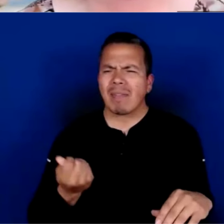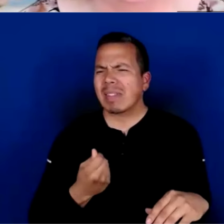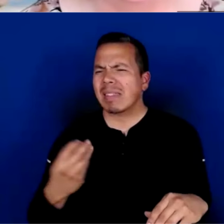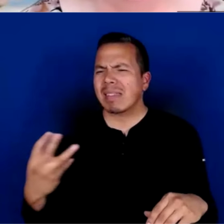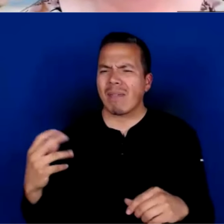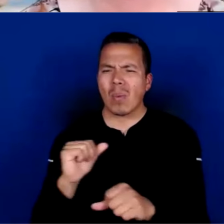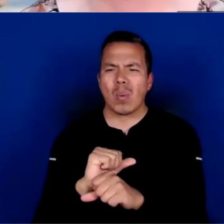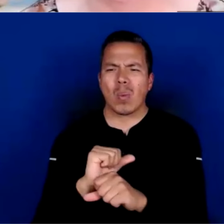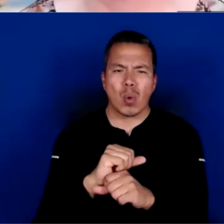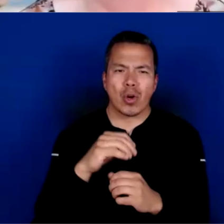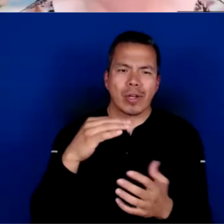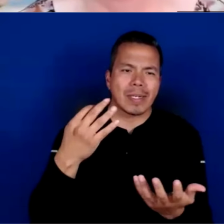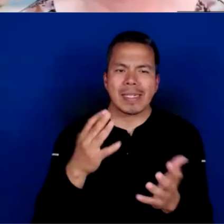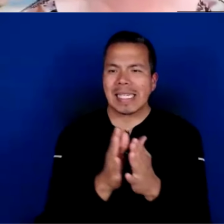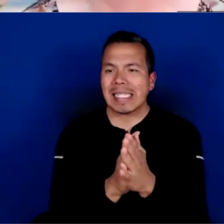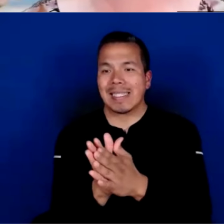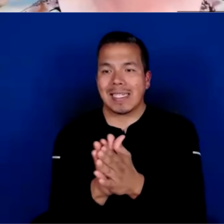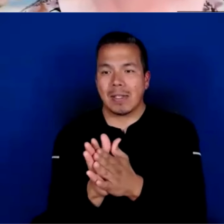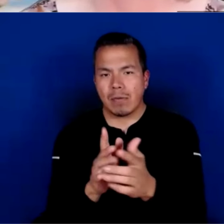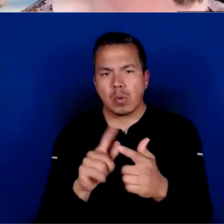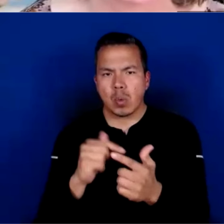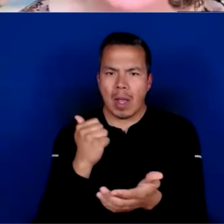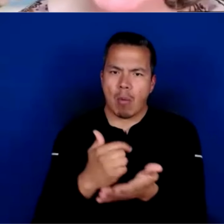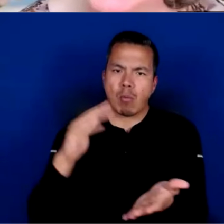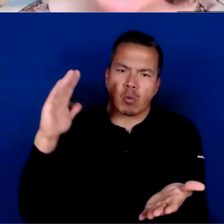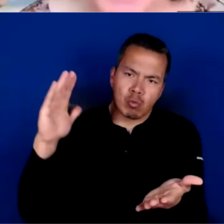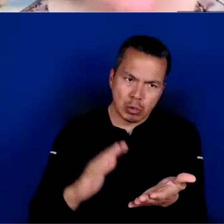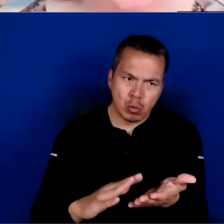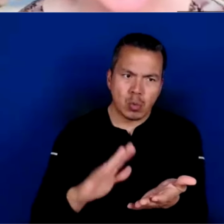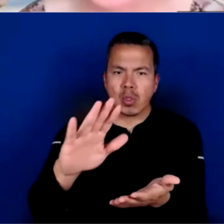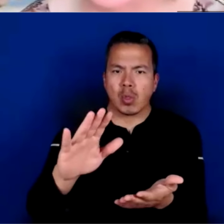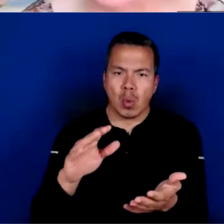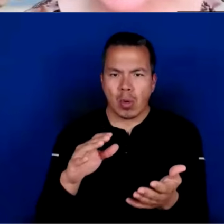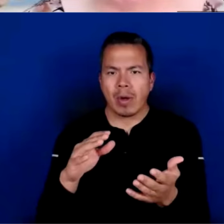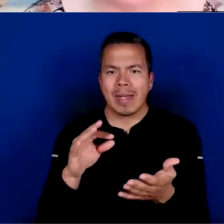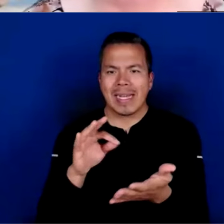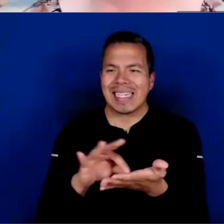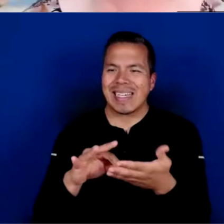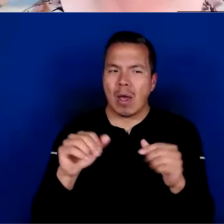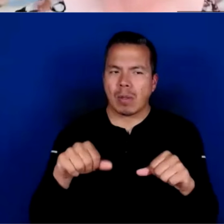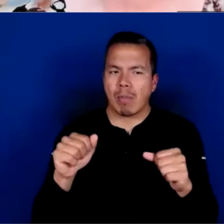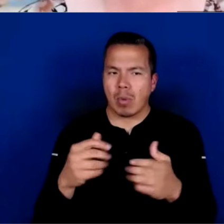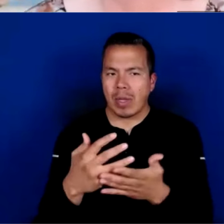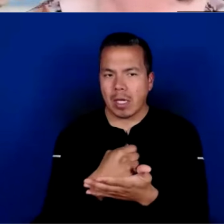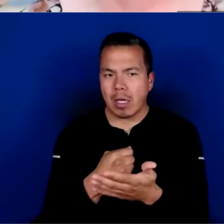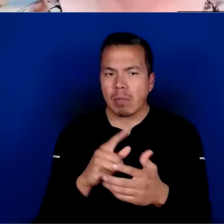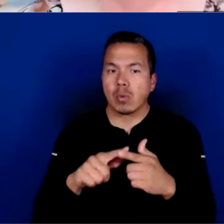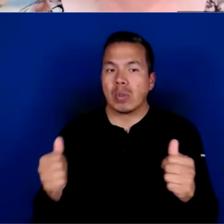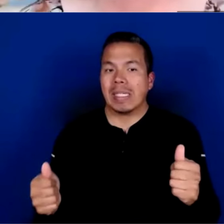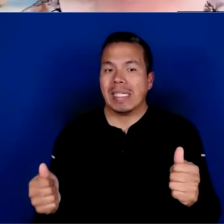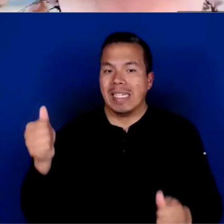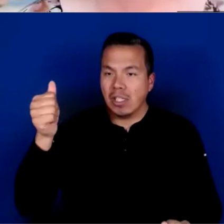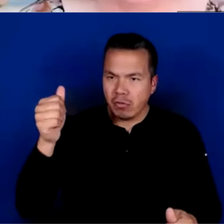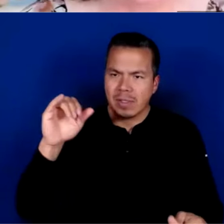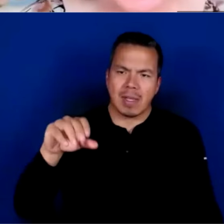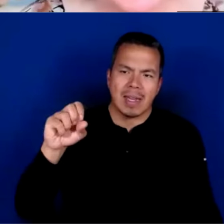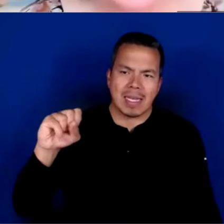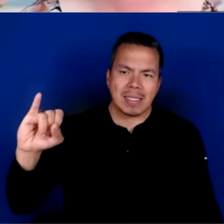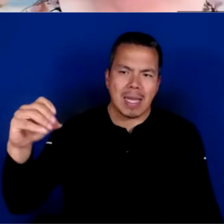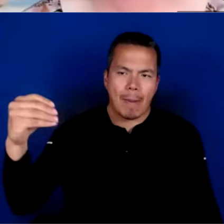use to further reduce your countable income and increase the amount of that SSI payment. One of the things I want to